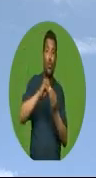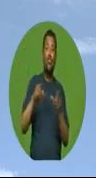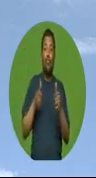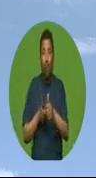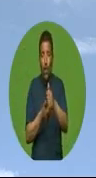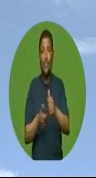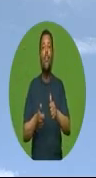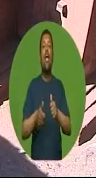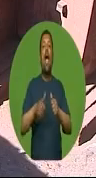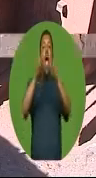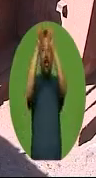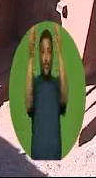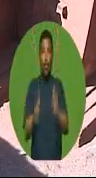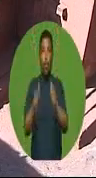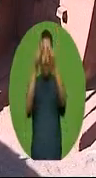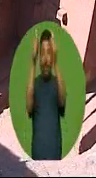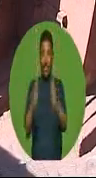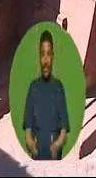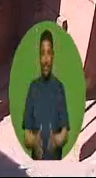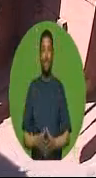the Aksum obelisks,